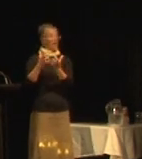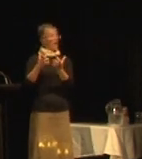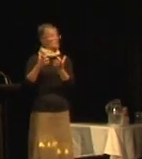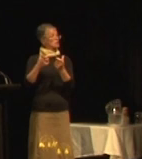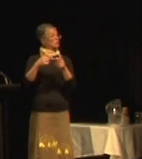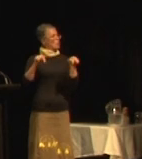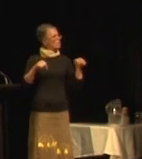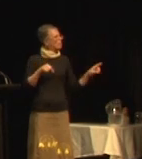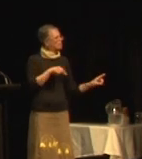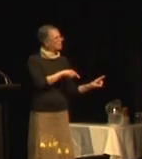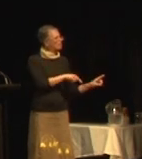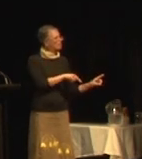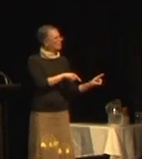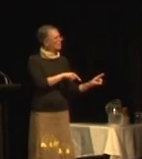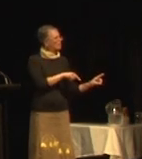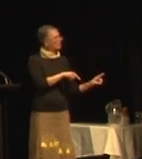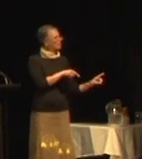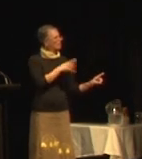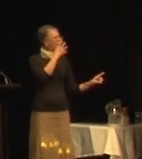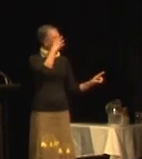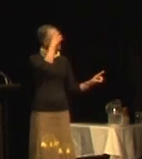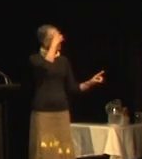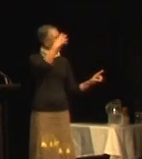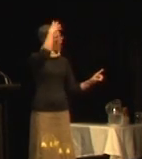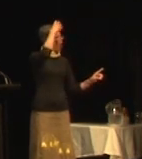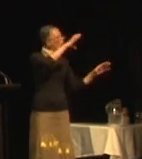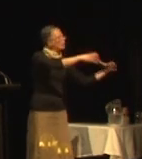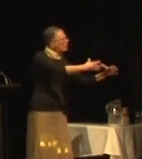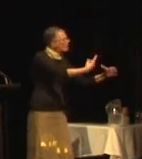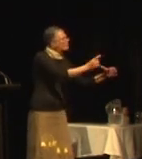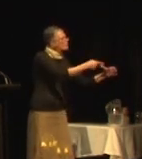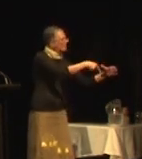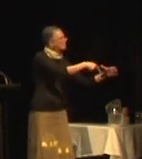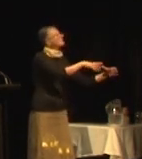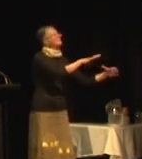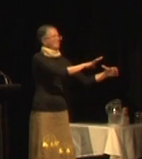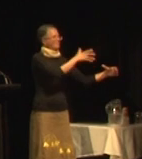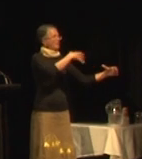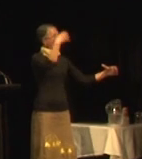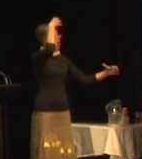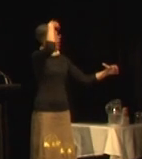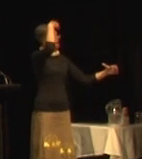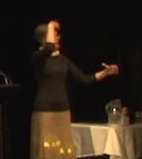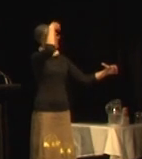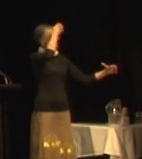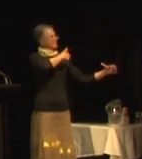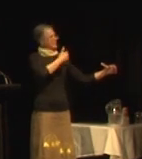First in Copenhagen, Denmark, because that's where we're founded. But that's just a template of a building that we'll use to help